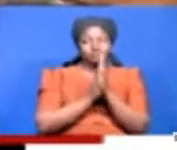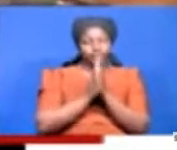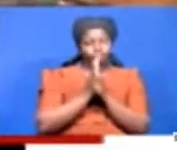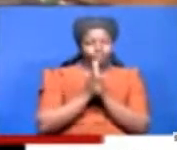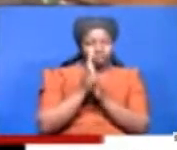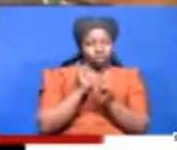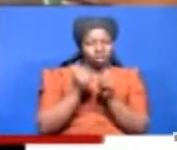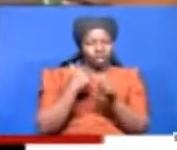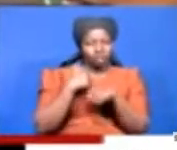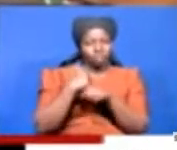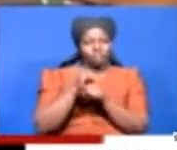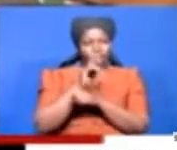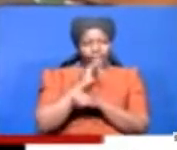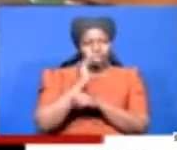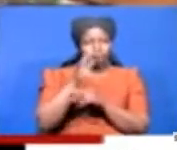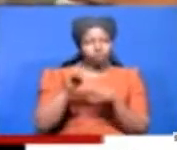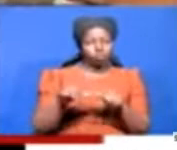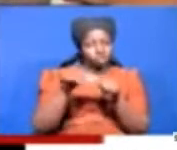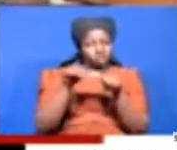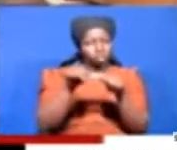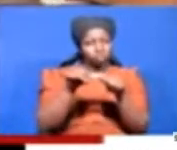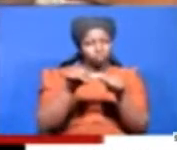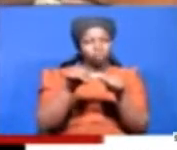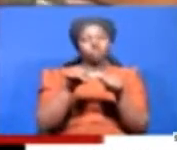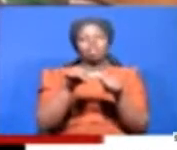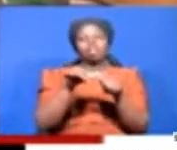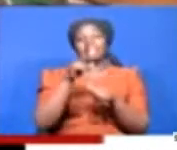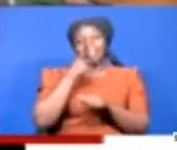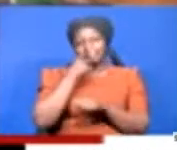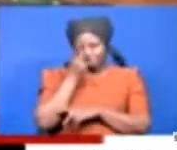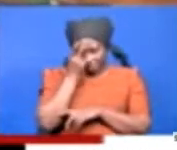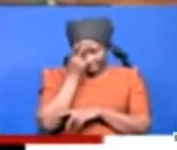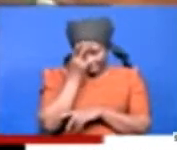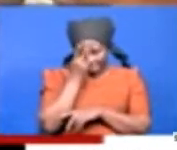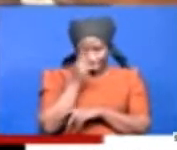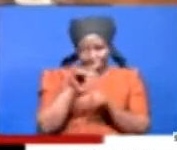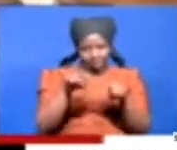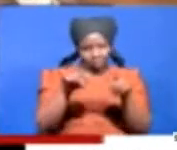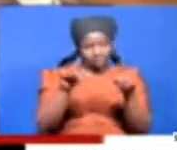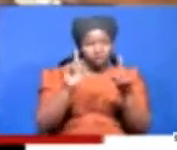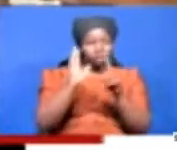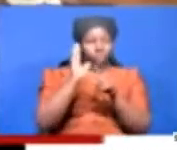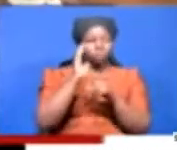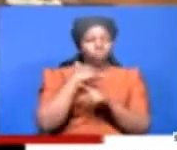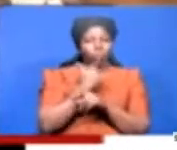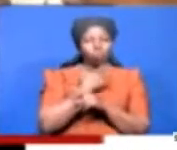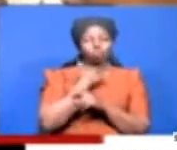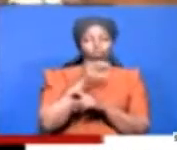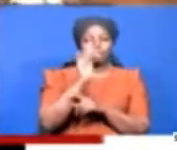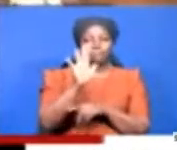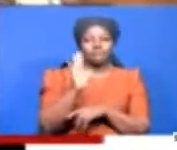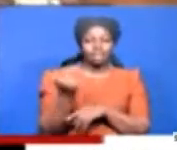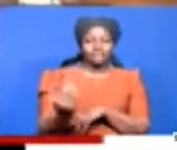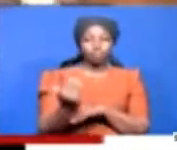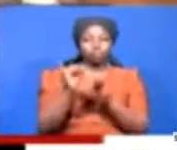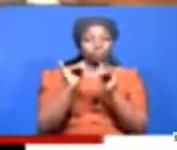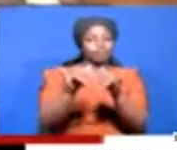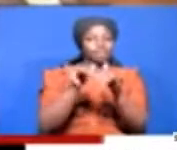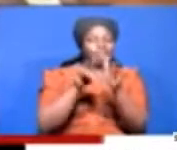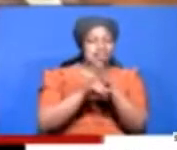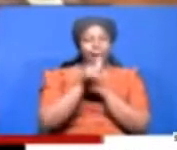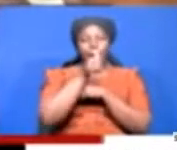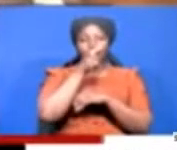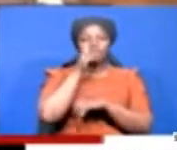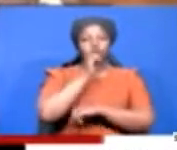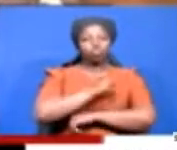continue, and that no parent who wants a child to remain in the private school